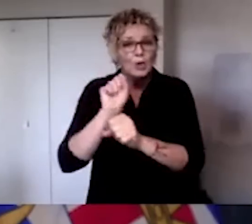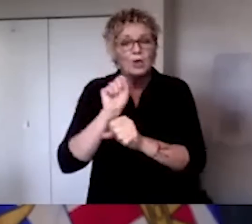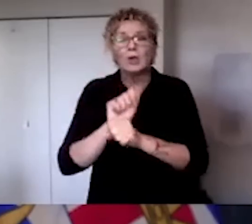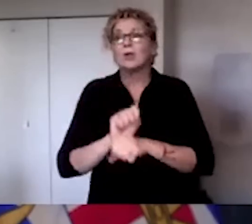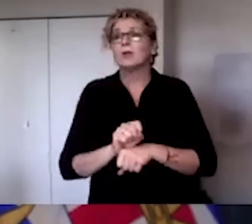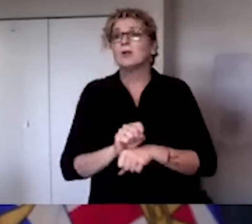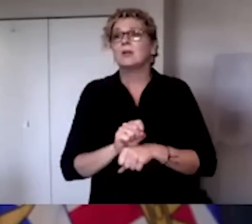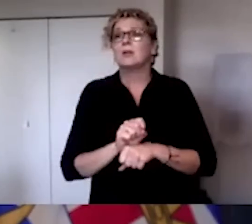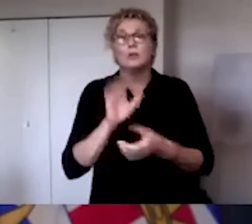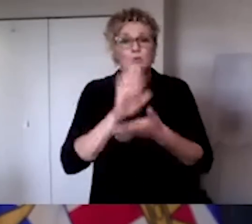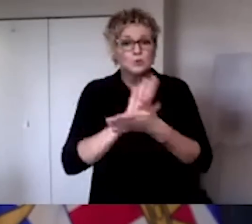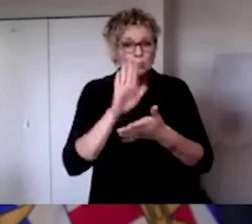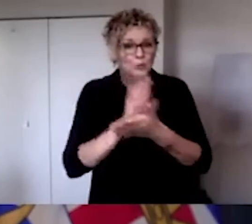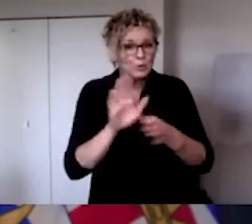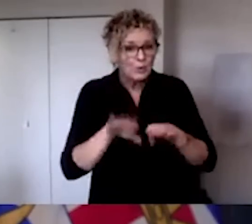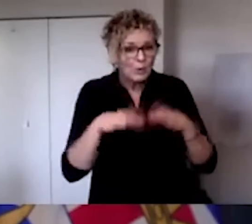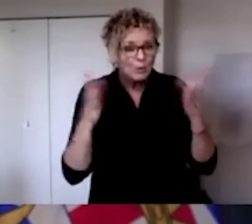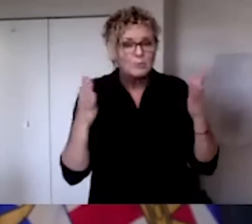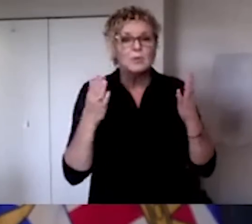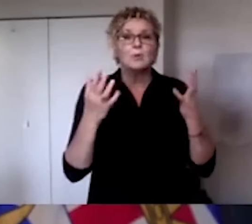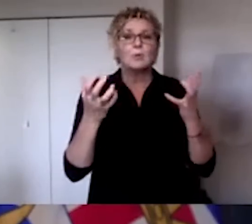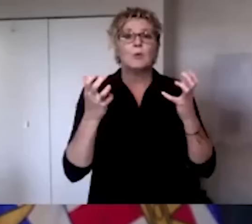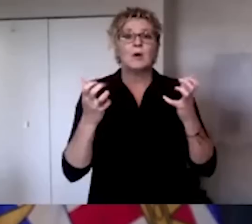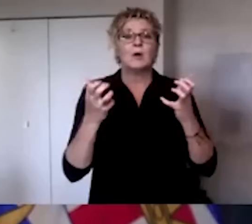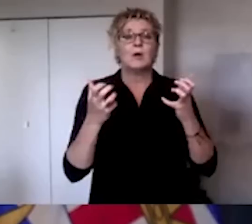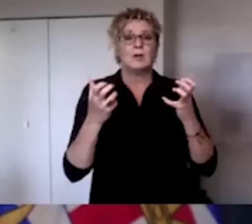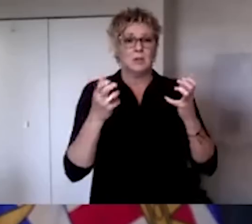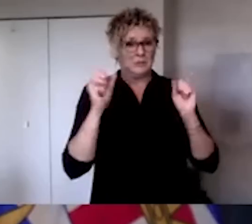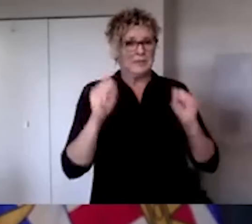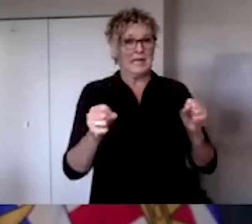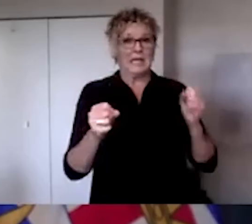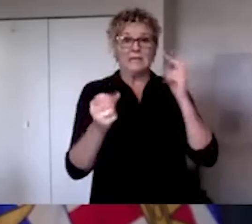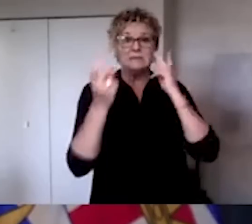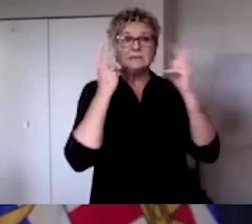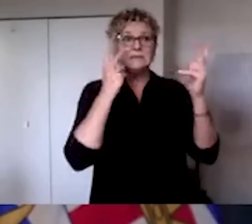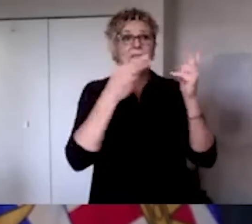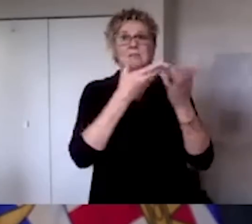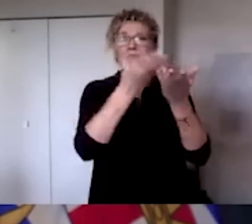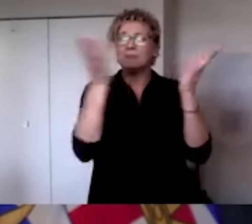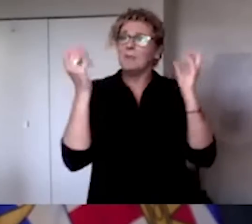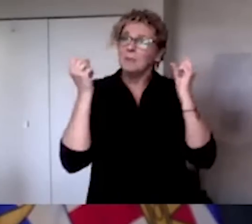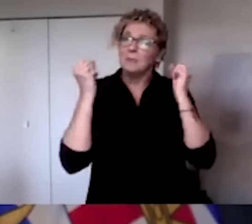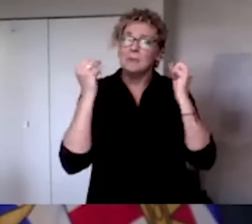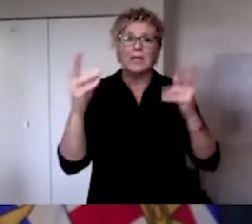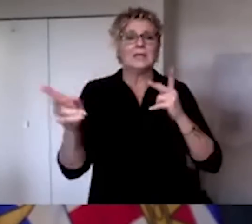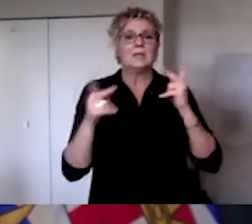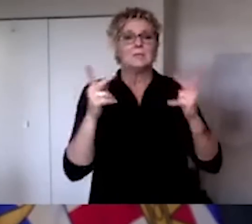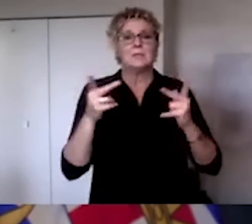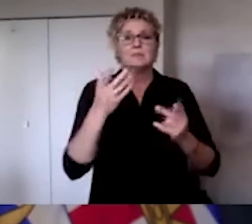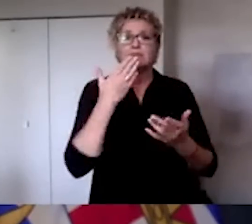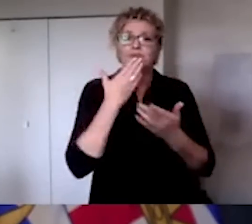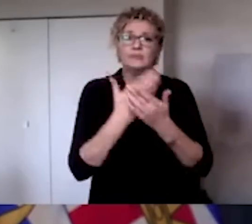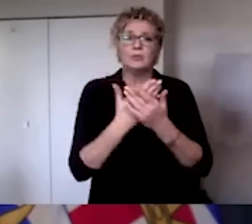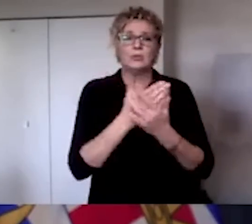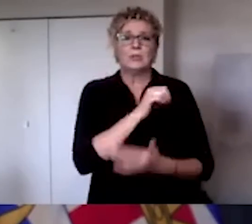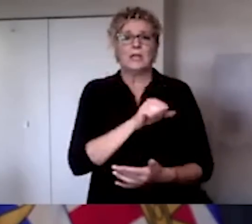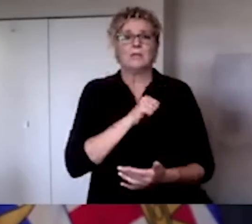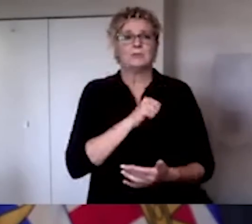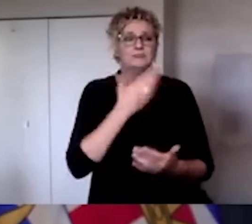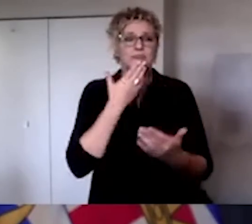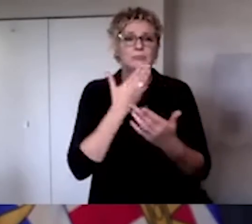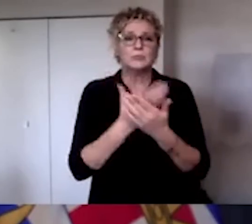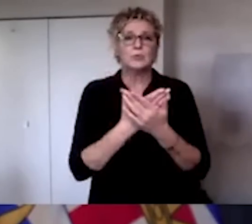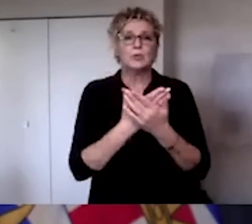by staying apart and connecting virtually. We do know that we can make a difference, and